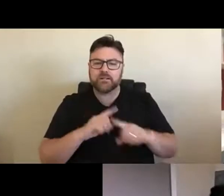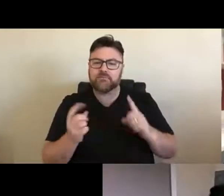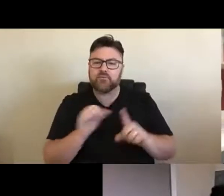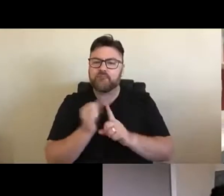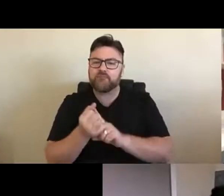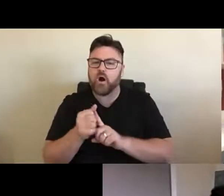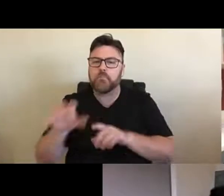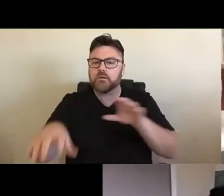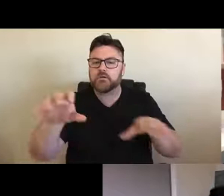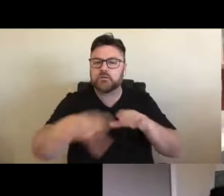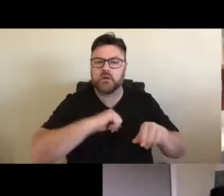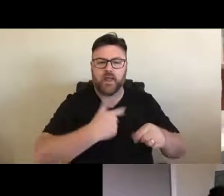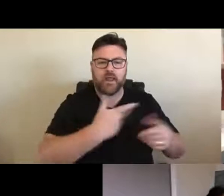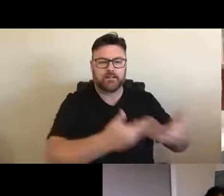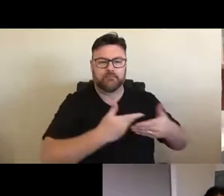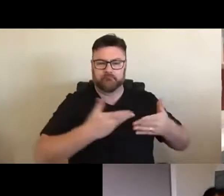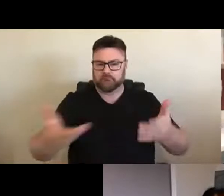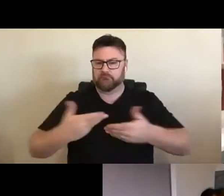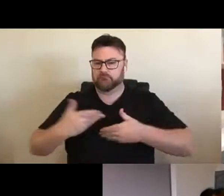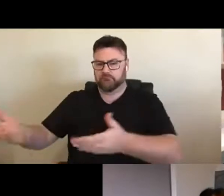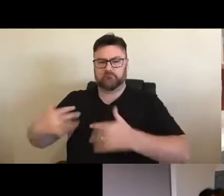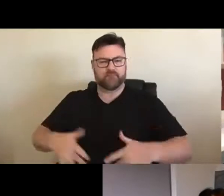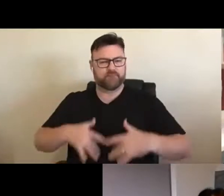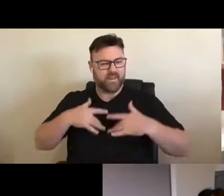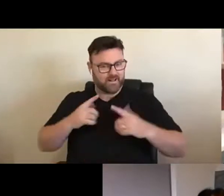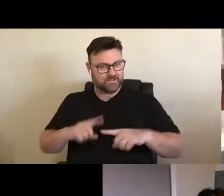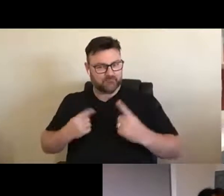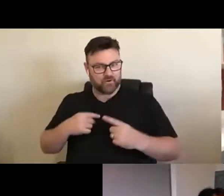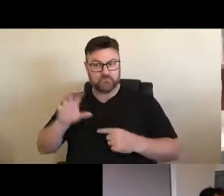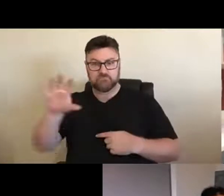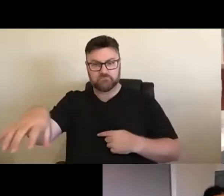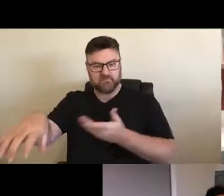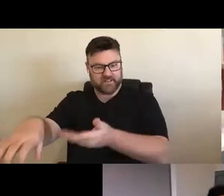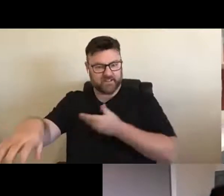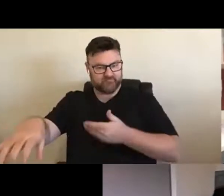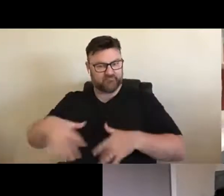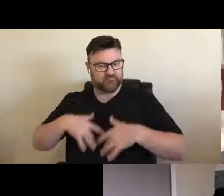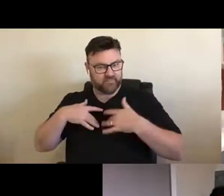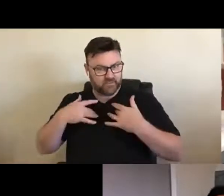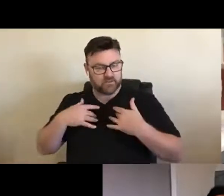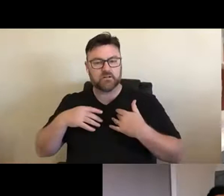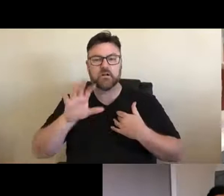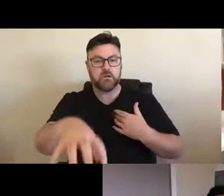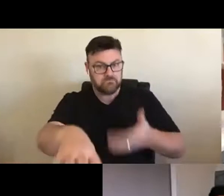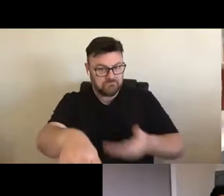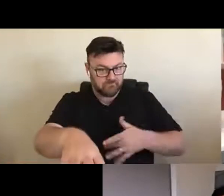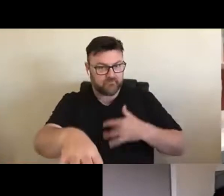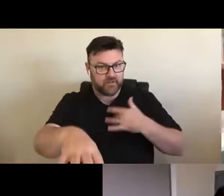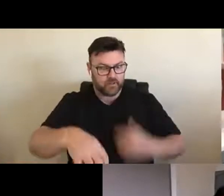and different places make you feel differently. And in my studio practice, I look at slow movement